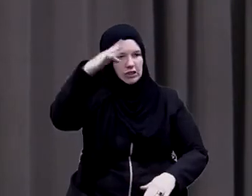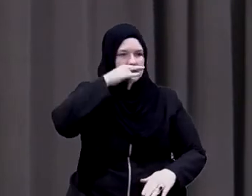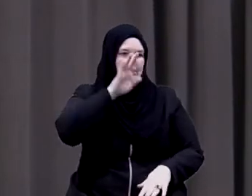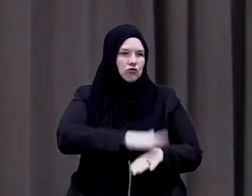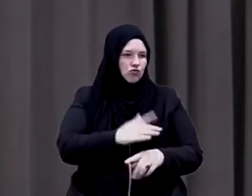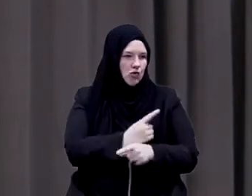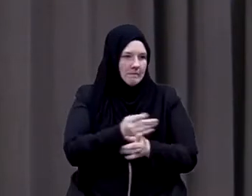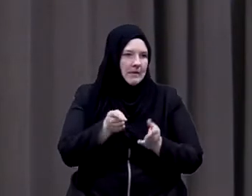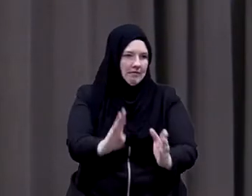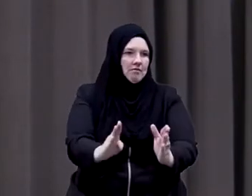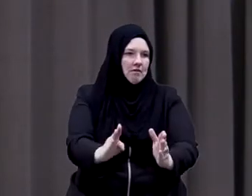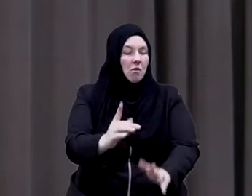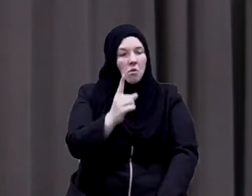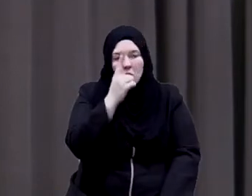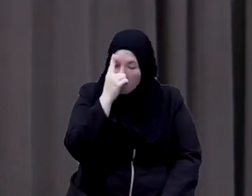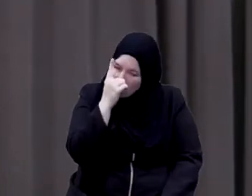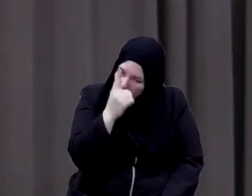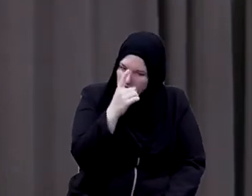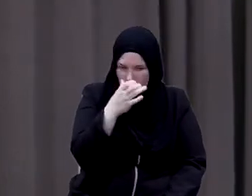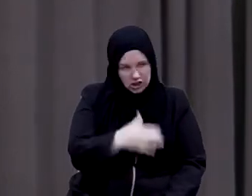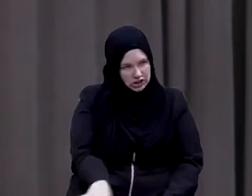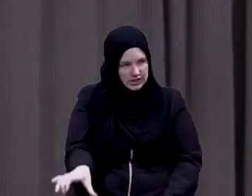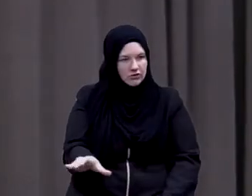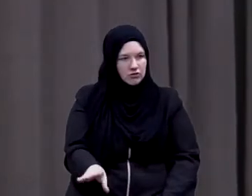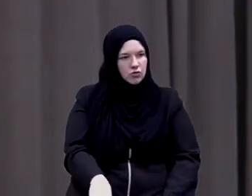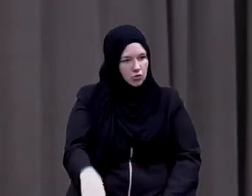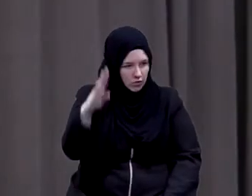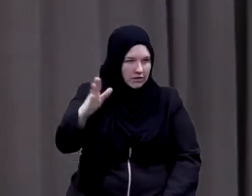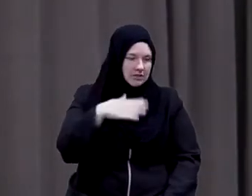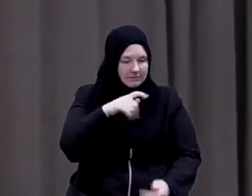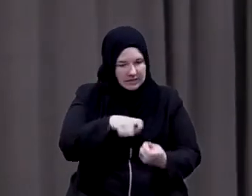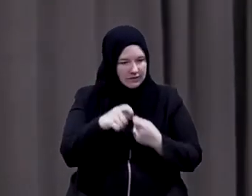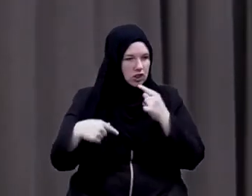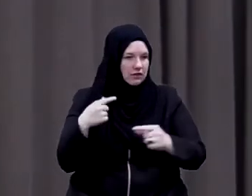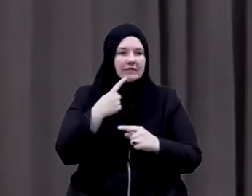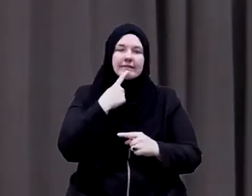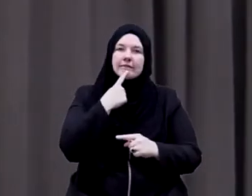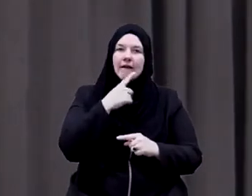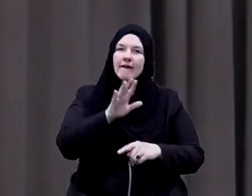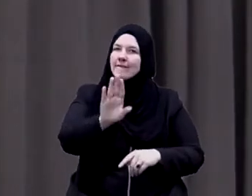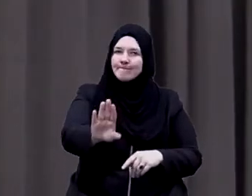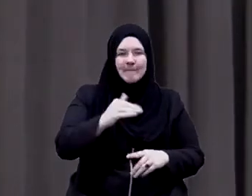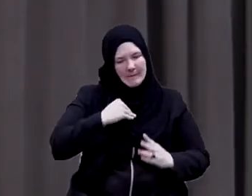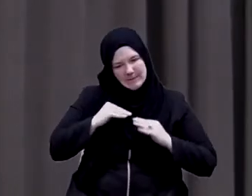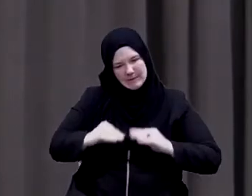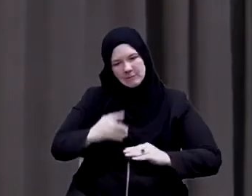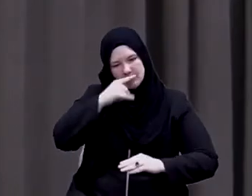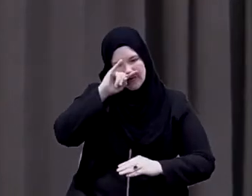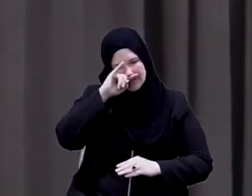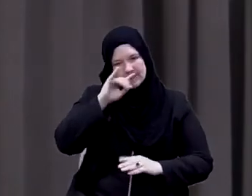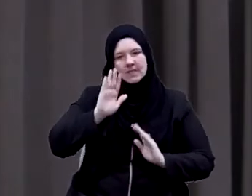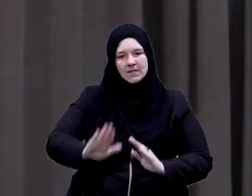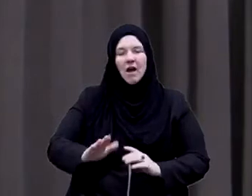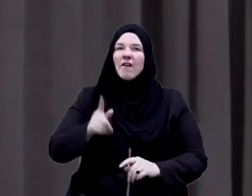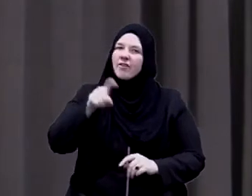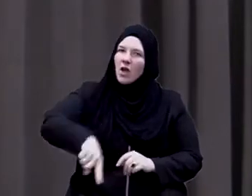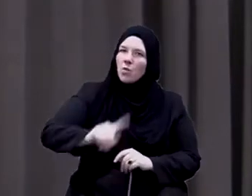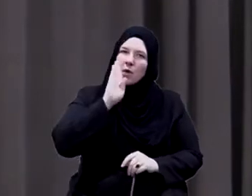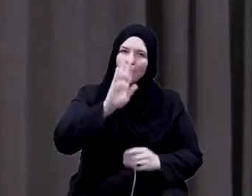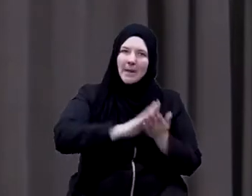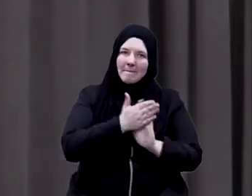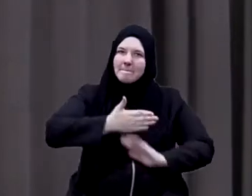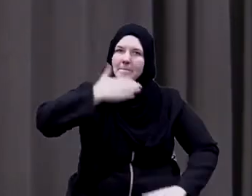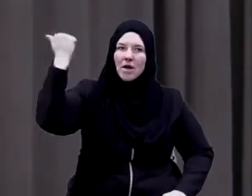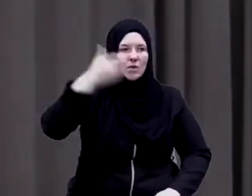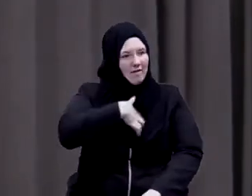one chance for a certain generation to stand up and say, enough is enough. We have to